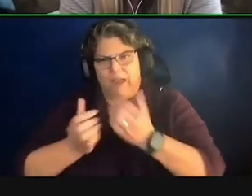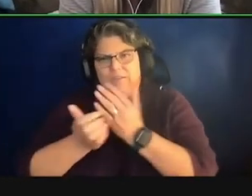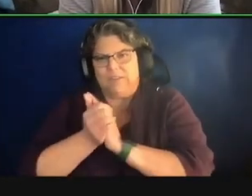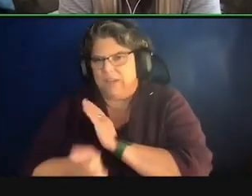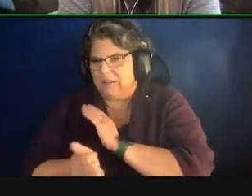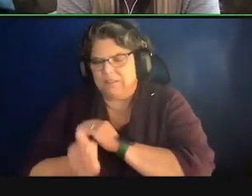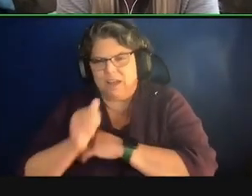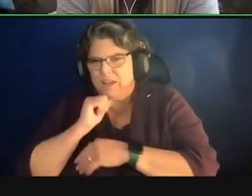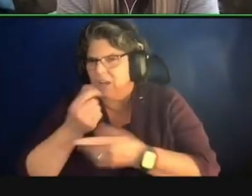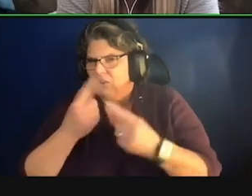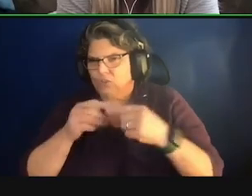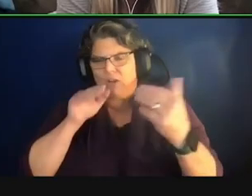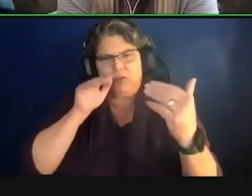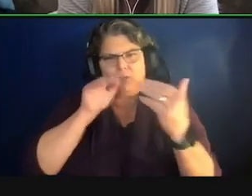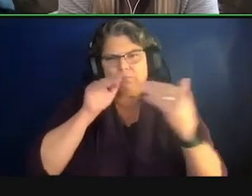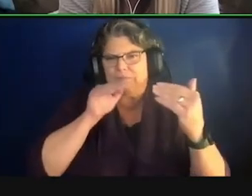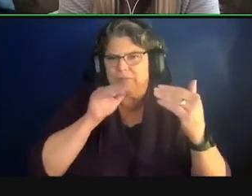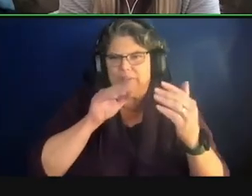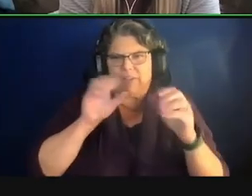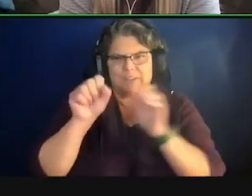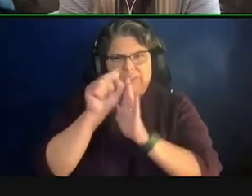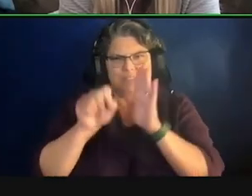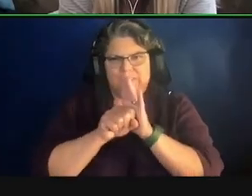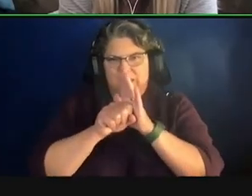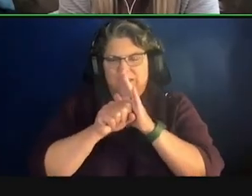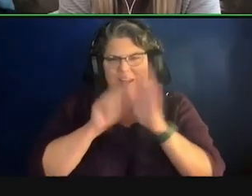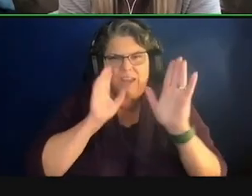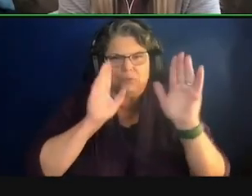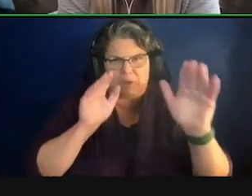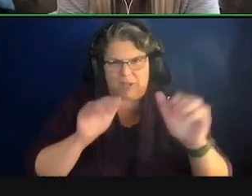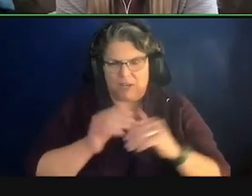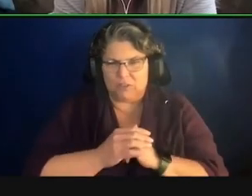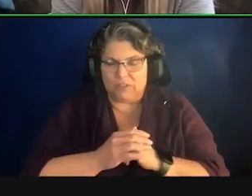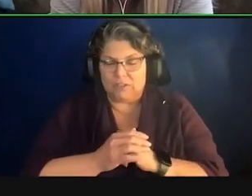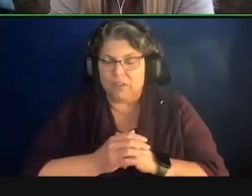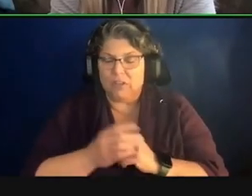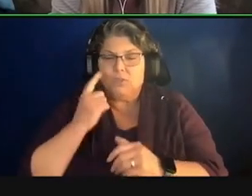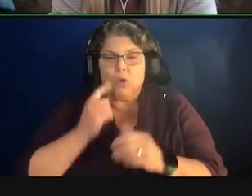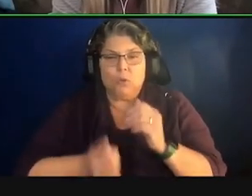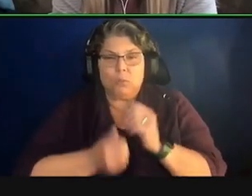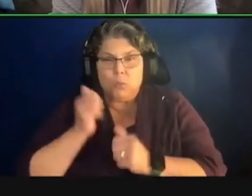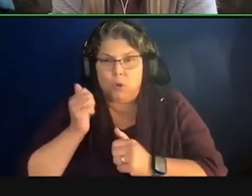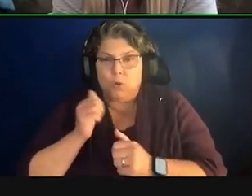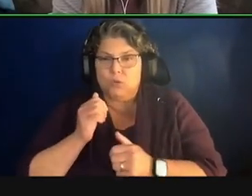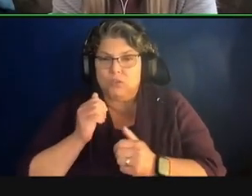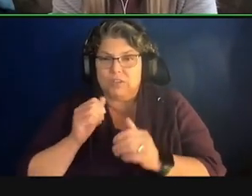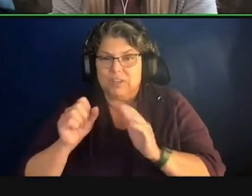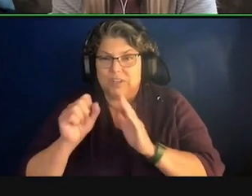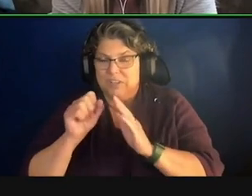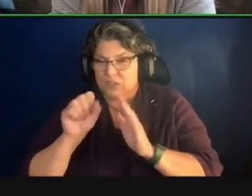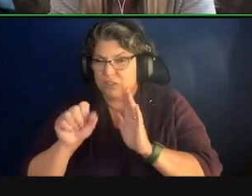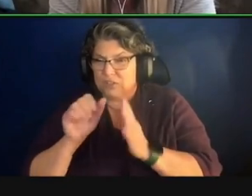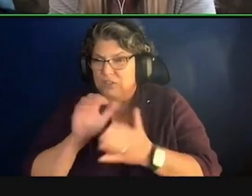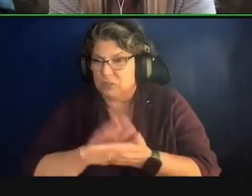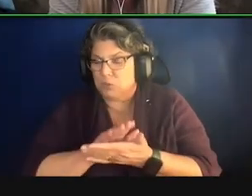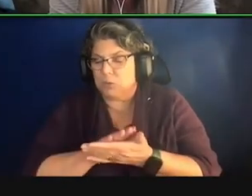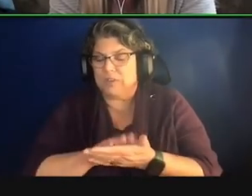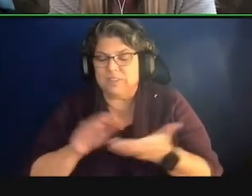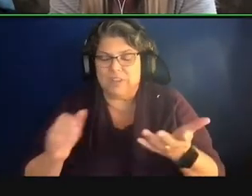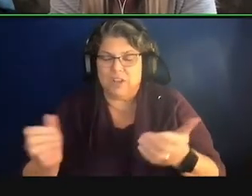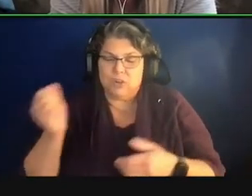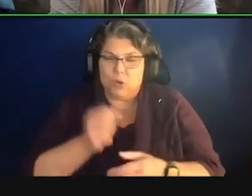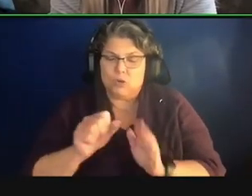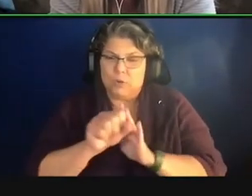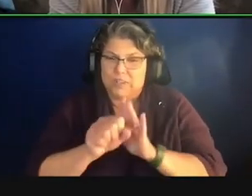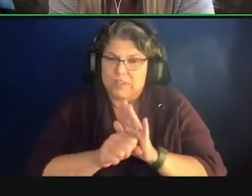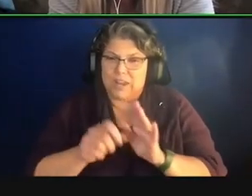In most districts, going to a state school for the deaf will be considered to be more restrictive than being